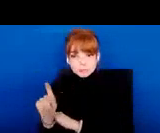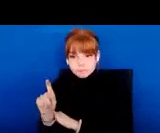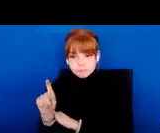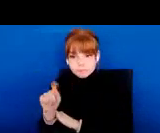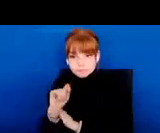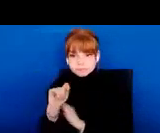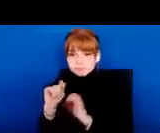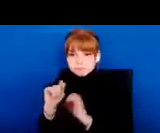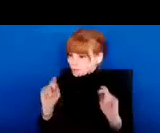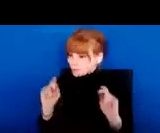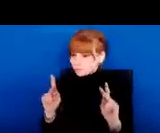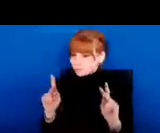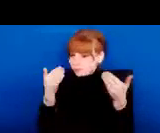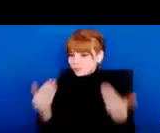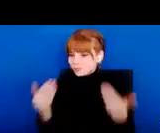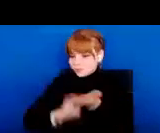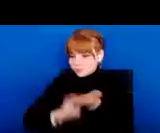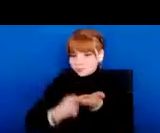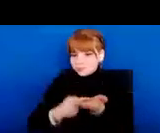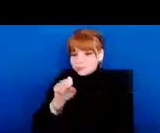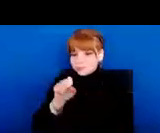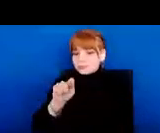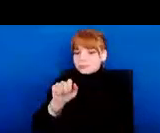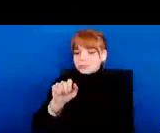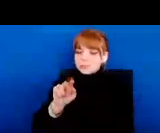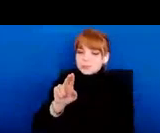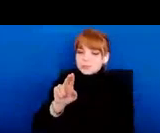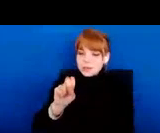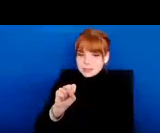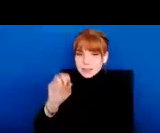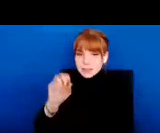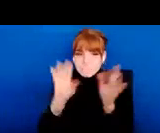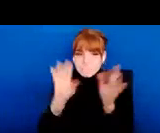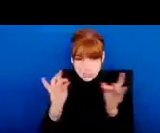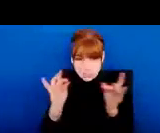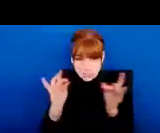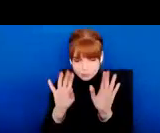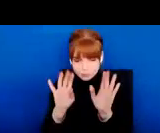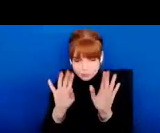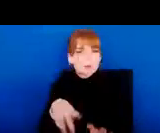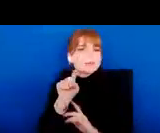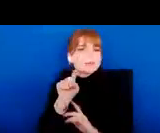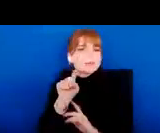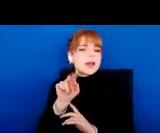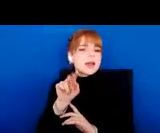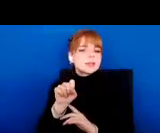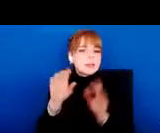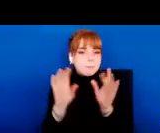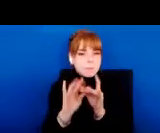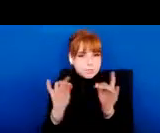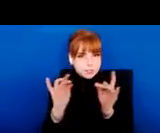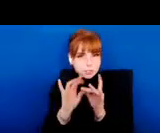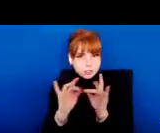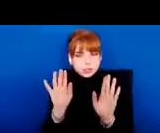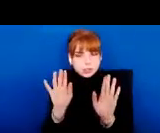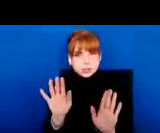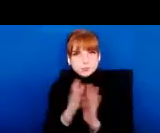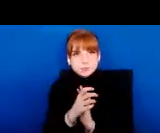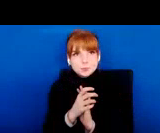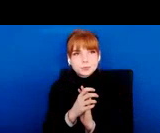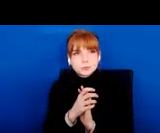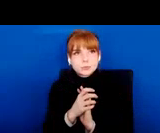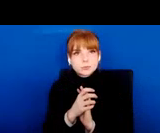All right, let's talk about status messages. So a status message, I think there's a realization